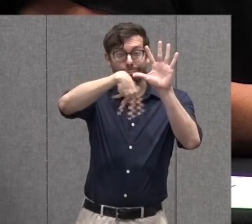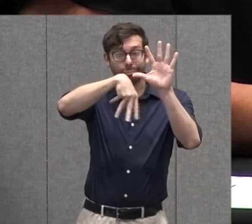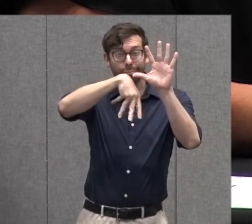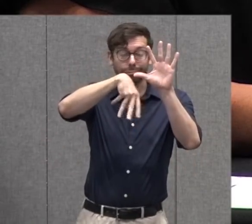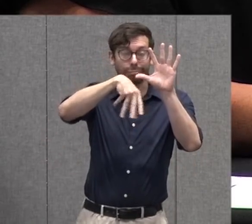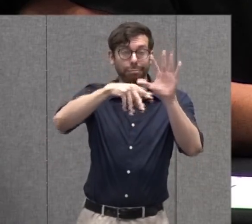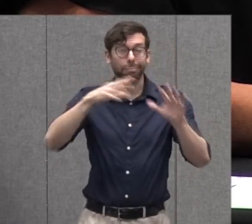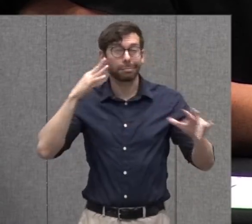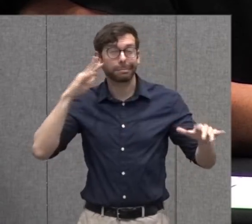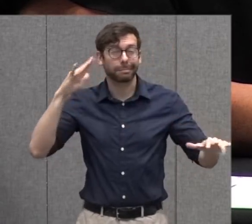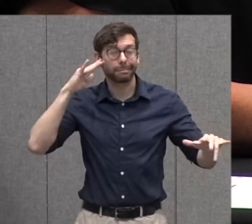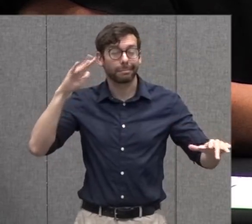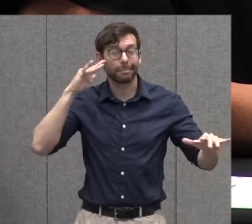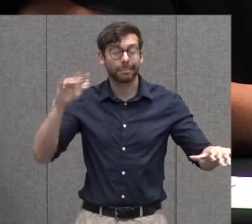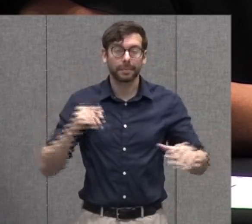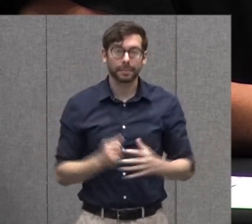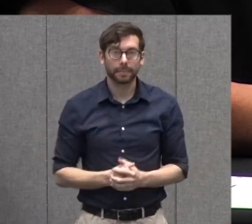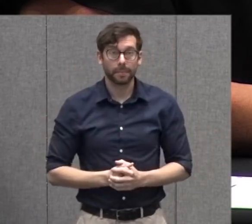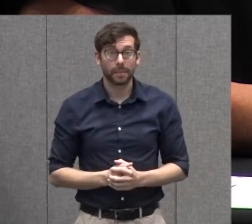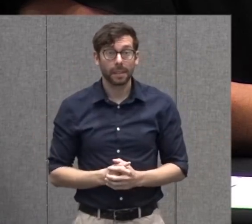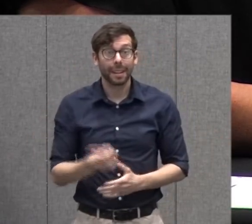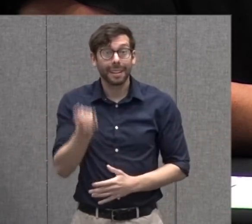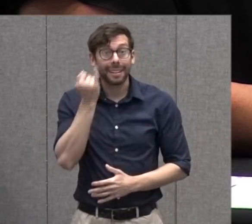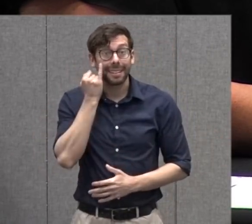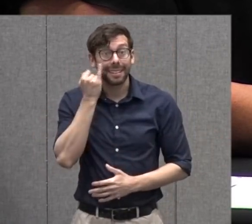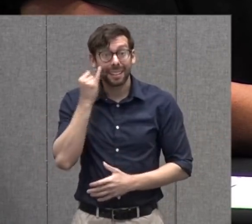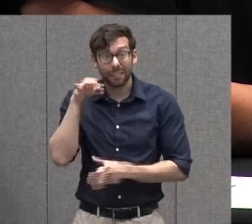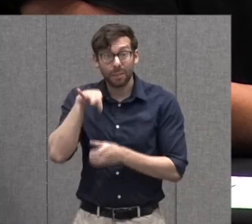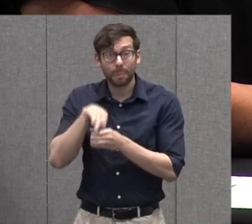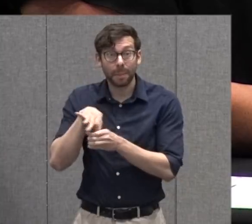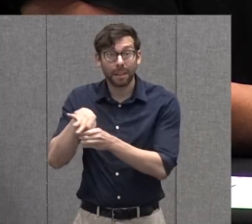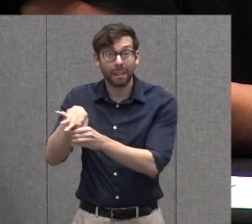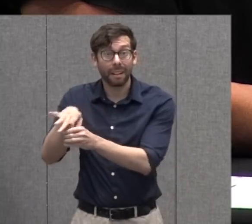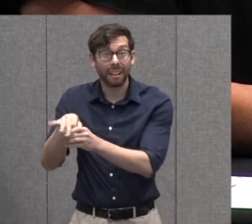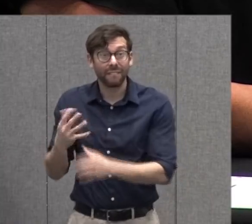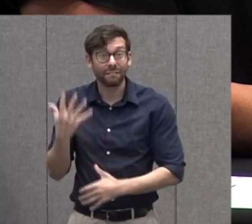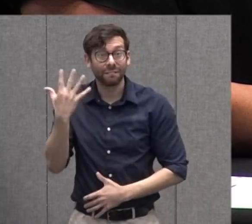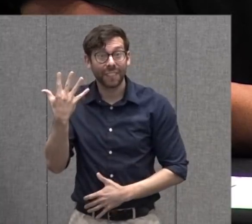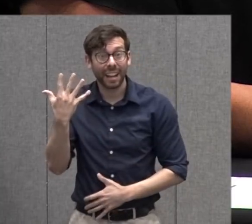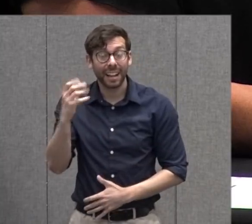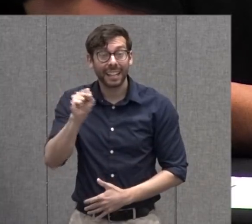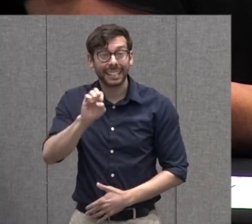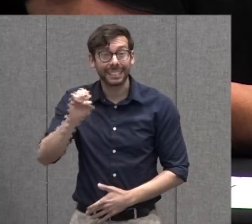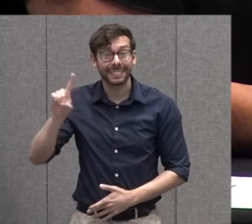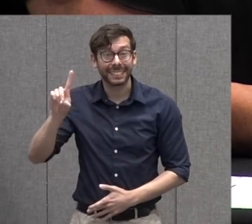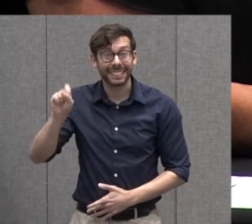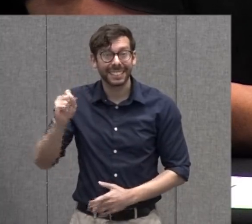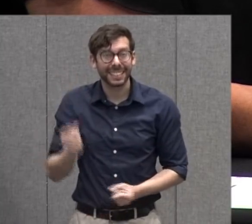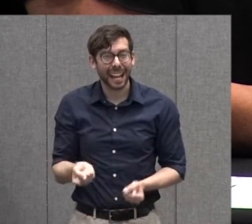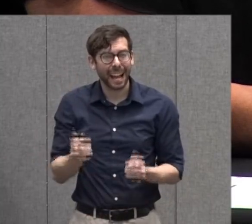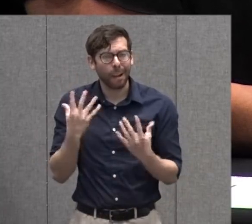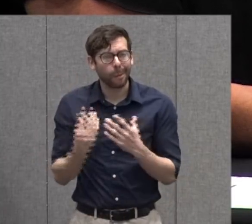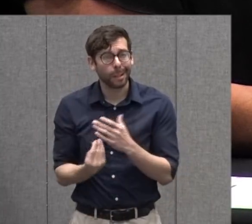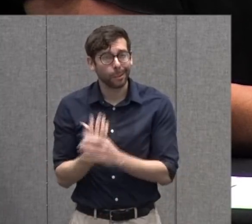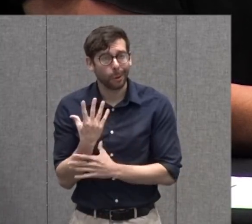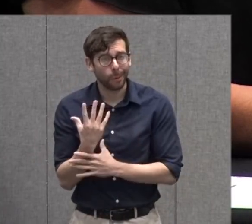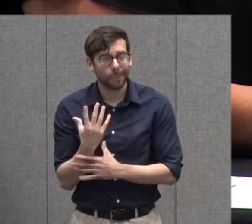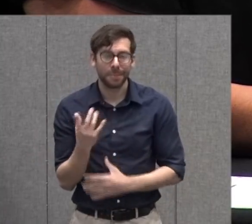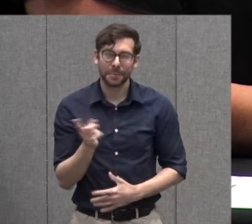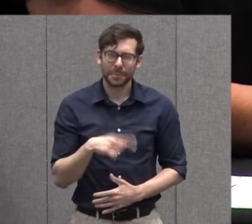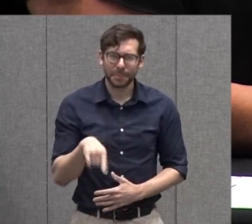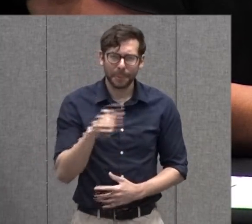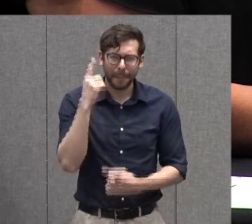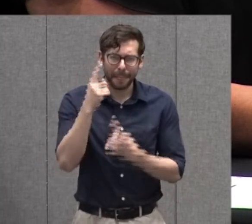How many would grow if you buried 5 seeds? Can you think about that? How